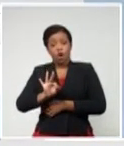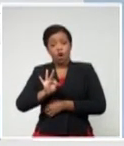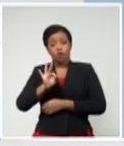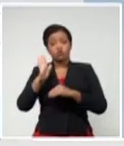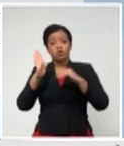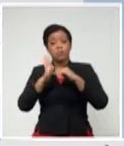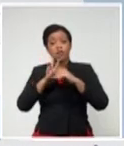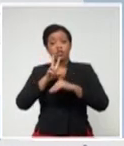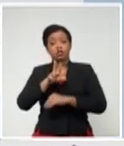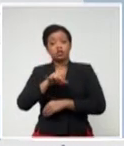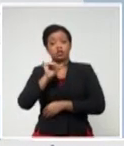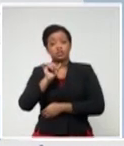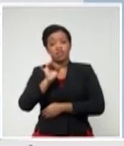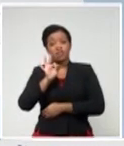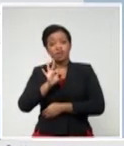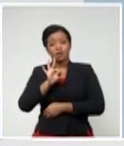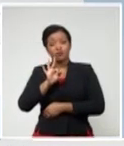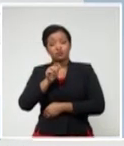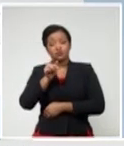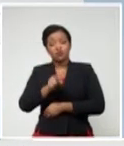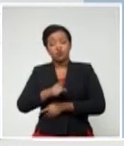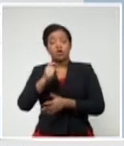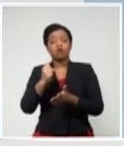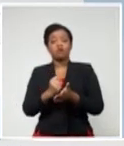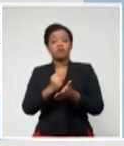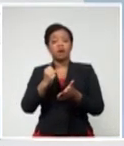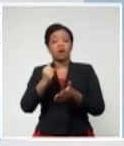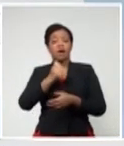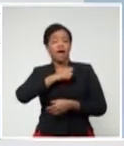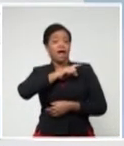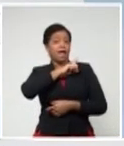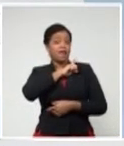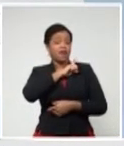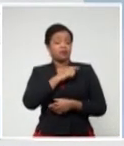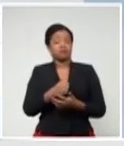8,468,268 COVID-19 cases. Yesterday,